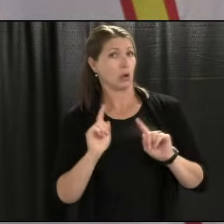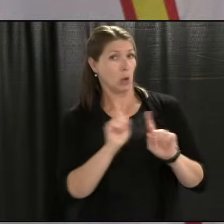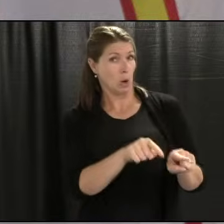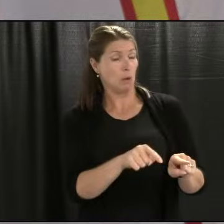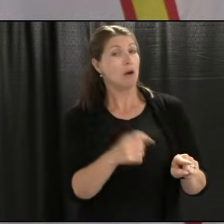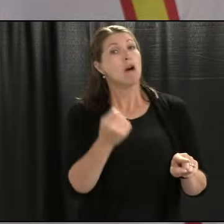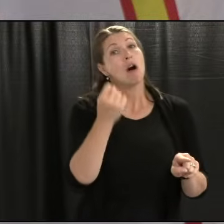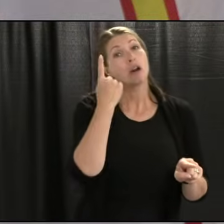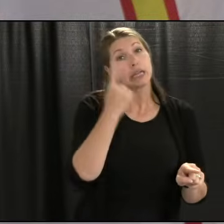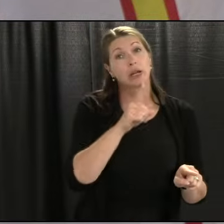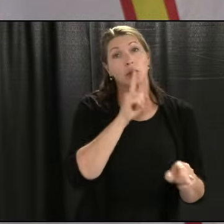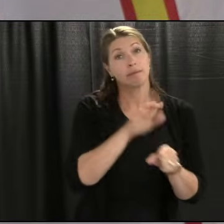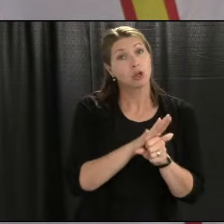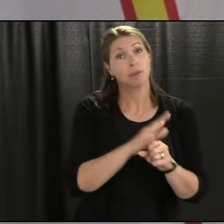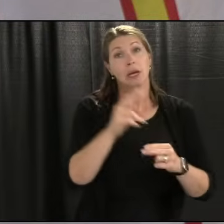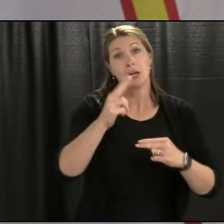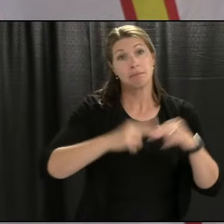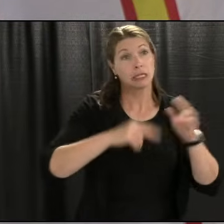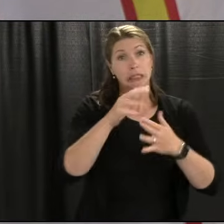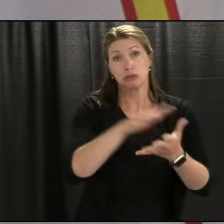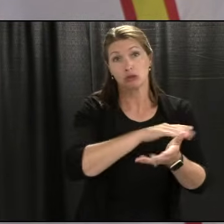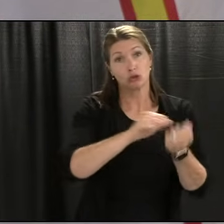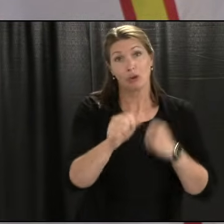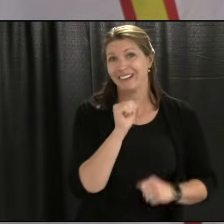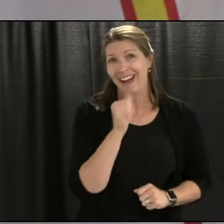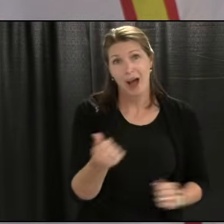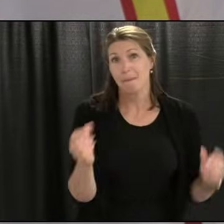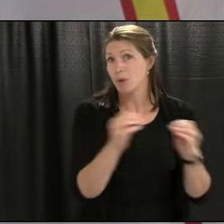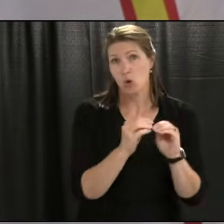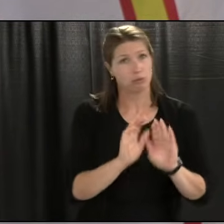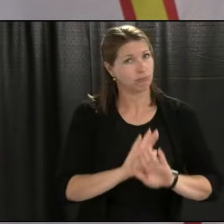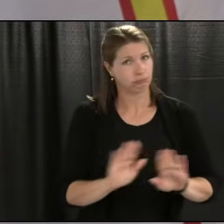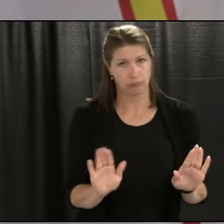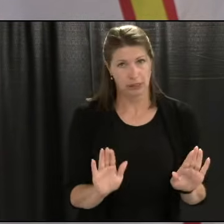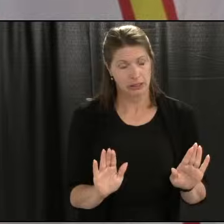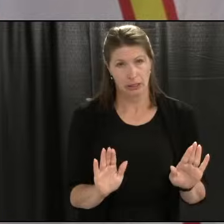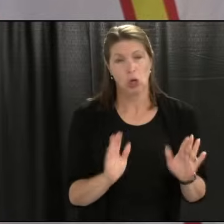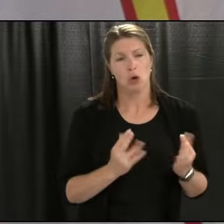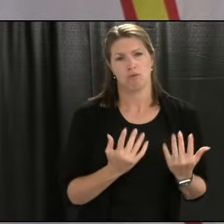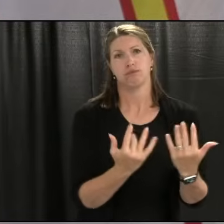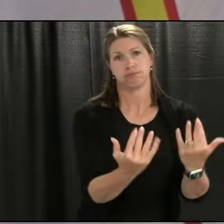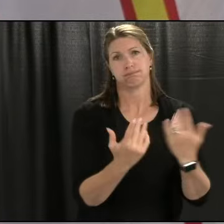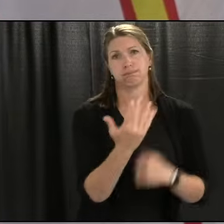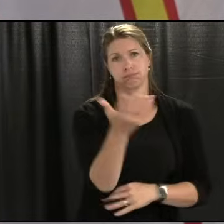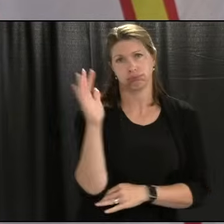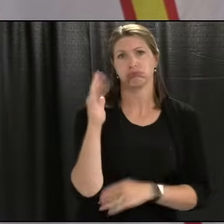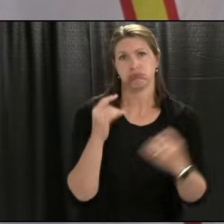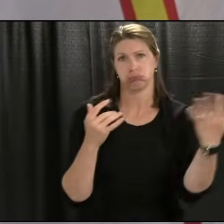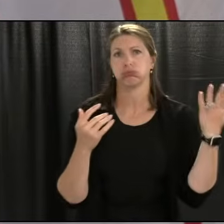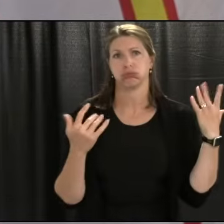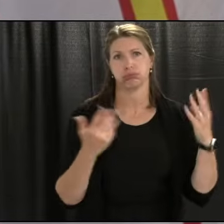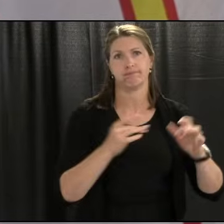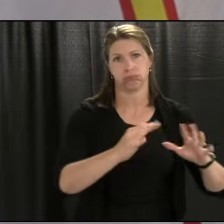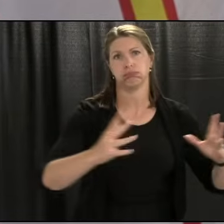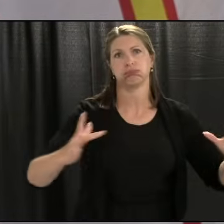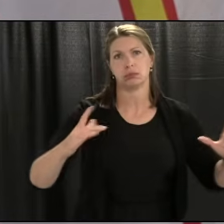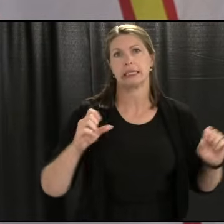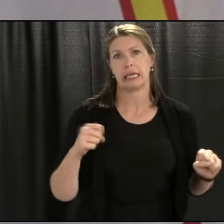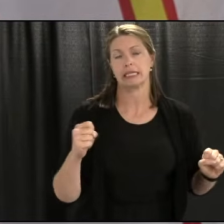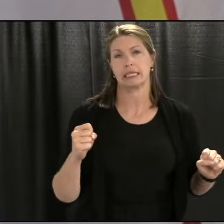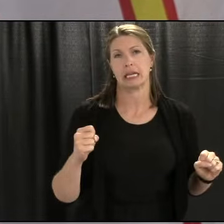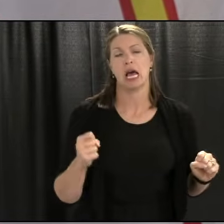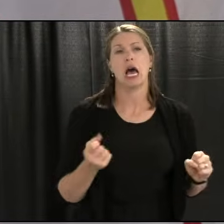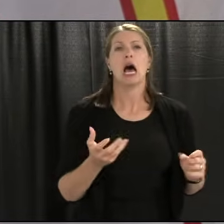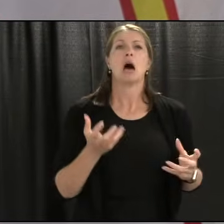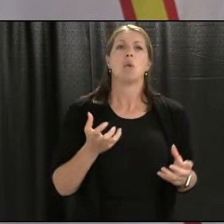loss as a result of this fire at this time. Just to focus on that particular part of the province and individuals there,